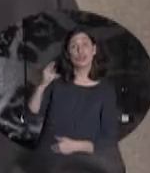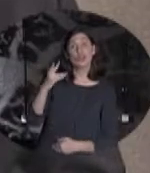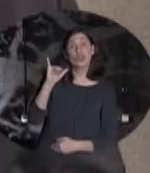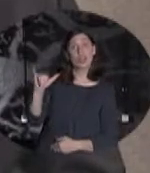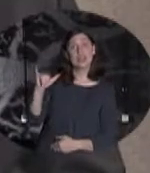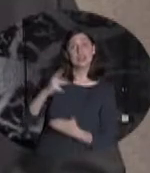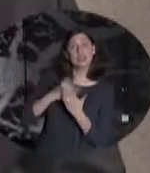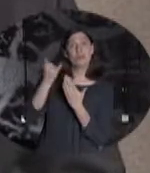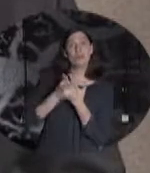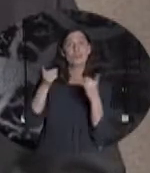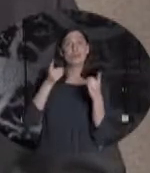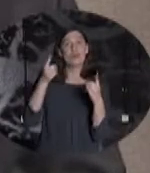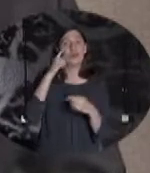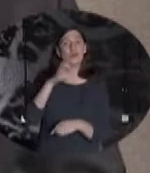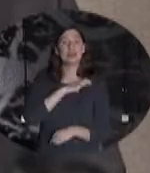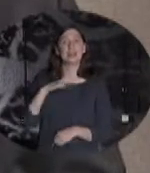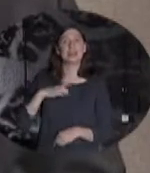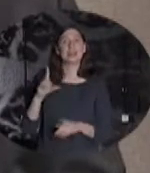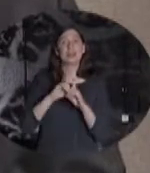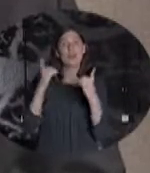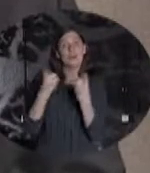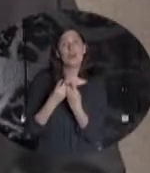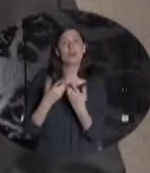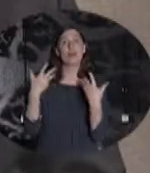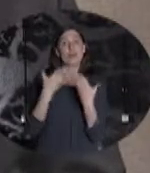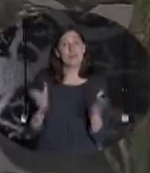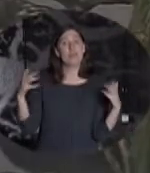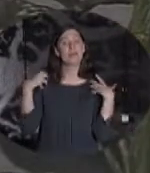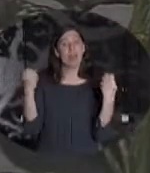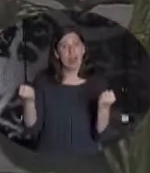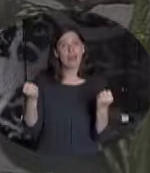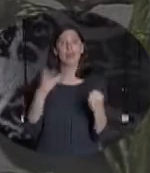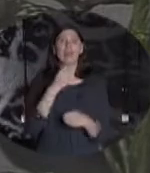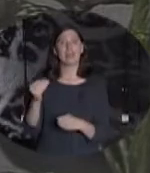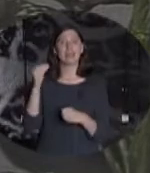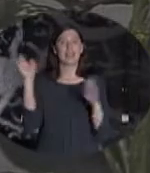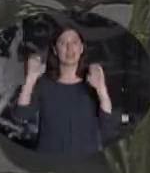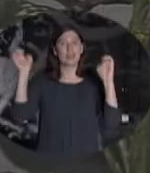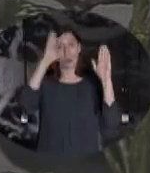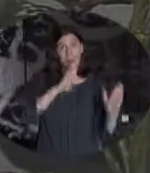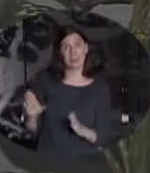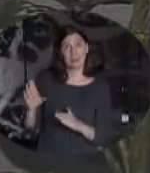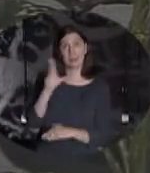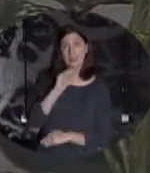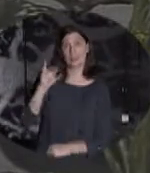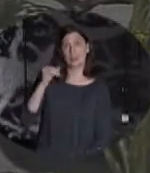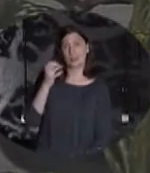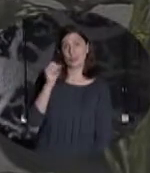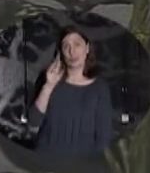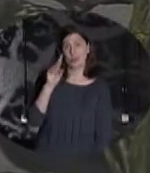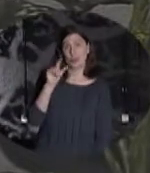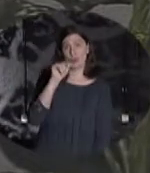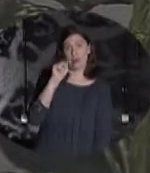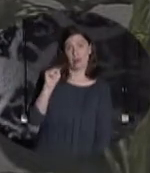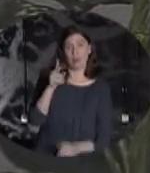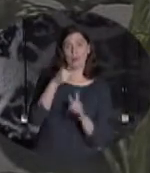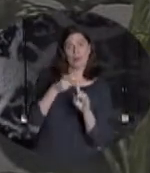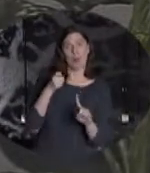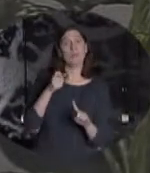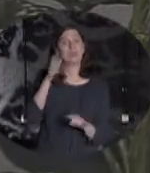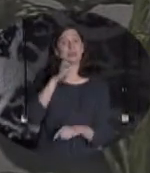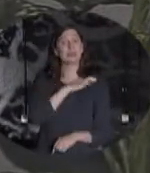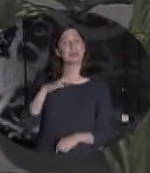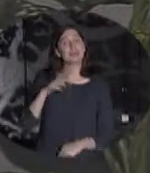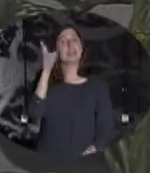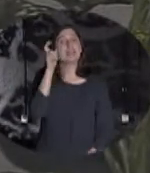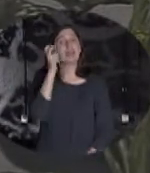project director for the Cleveland Department of Public Health's Office of Emergency Preparedness. And we have Jordan Bryan from the Cleveland Hearing and Speech Center